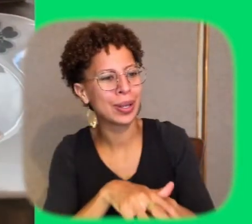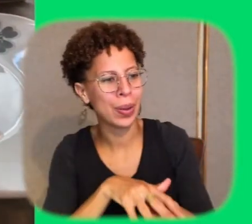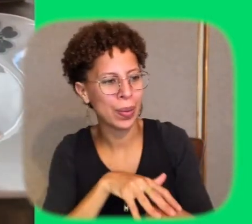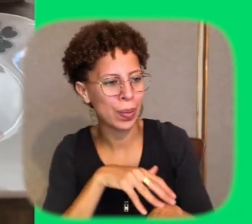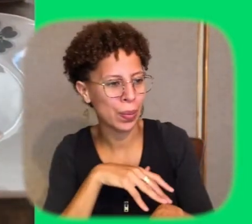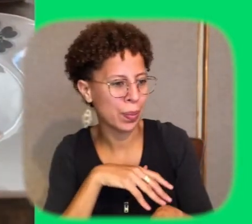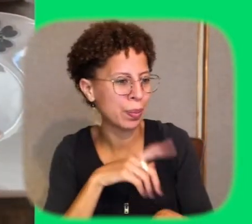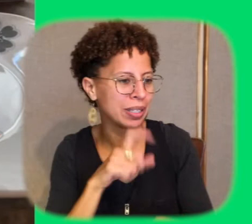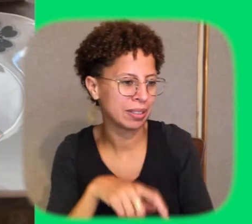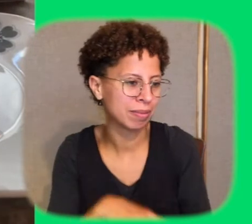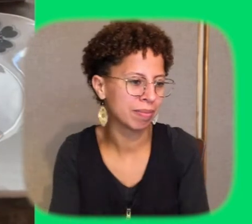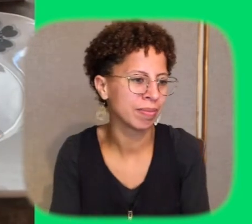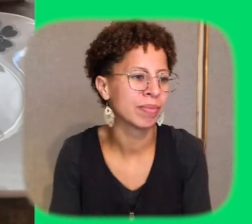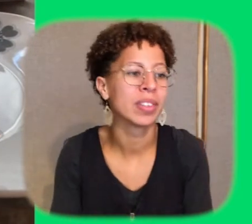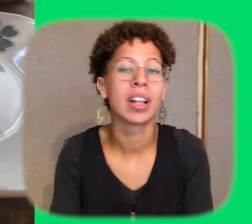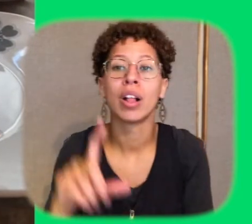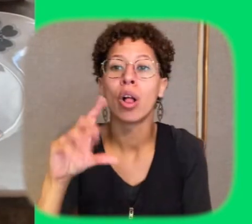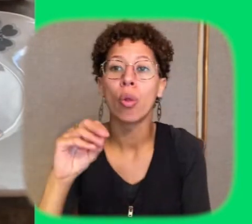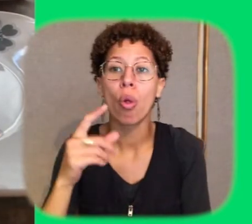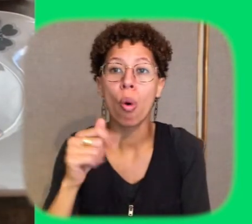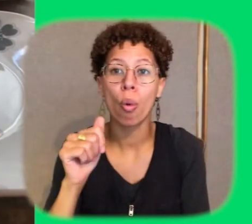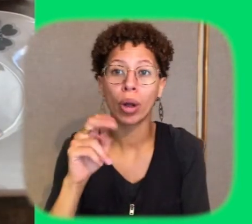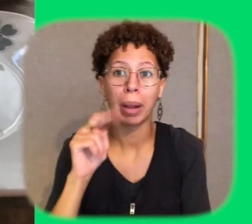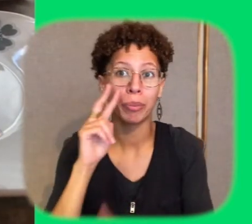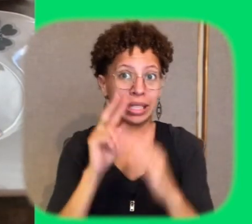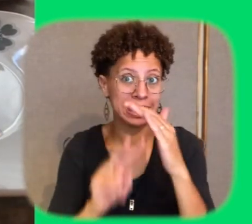predicts 6. That's number 6 there.